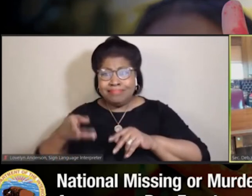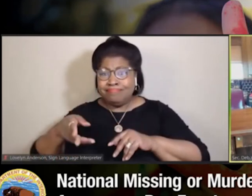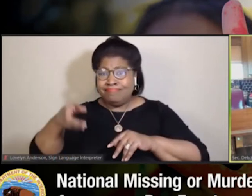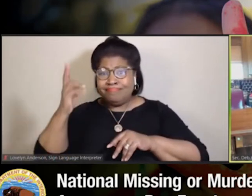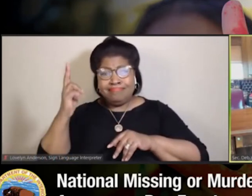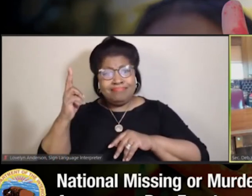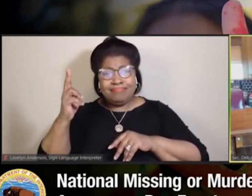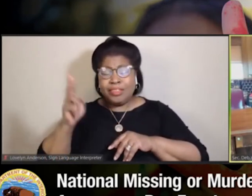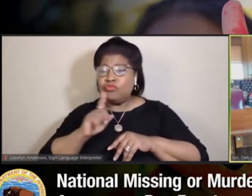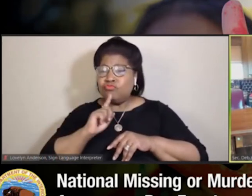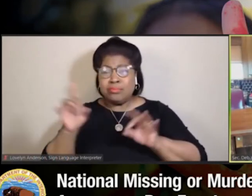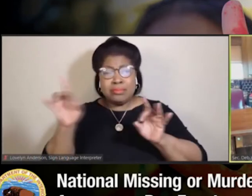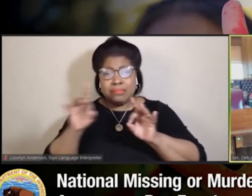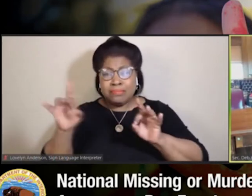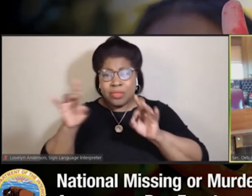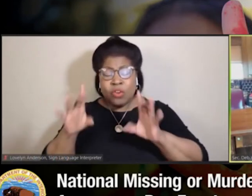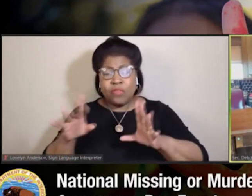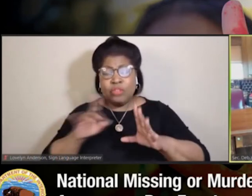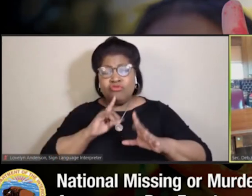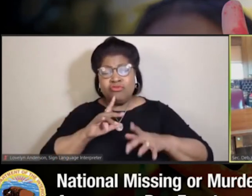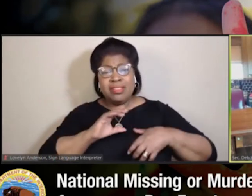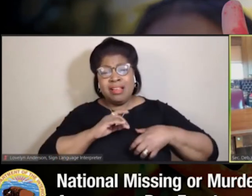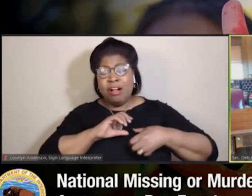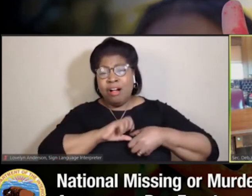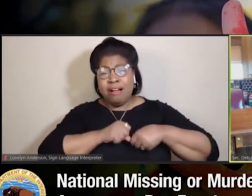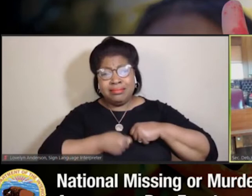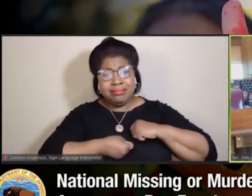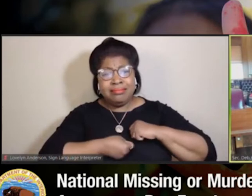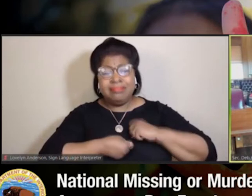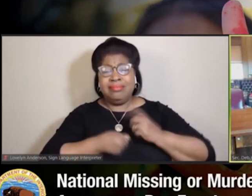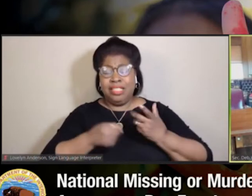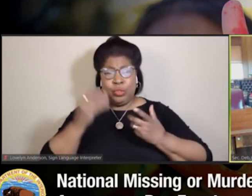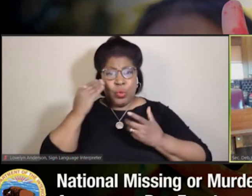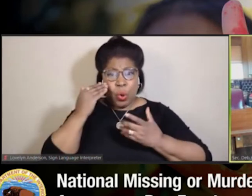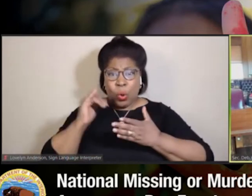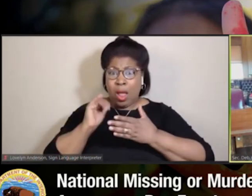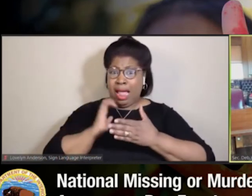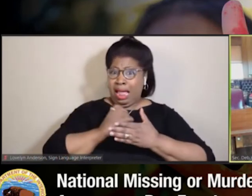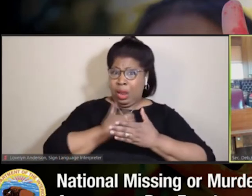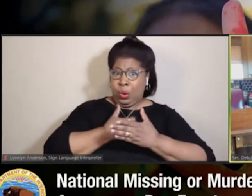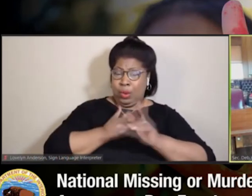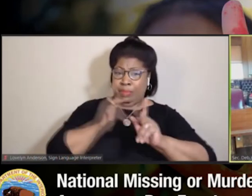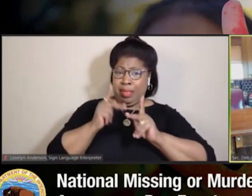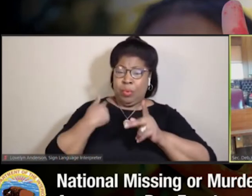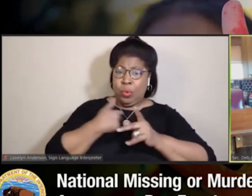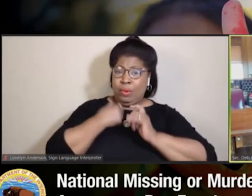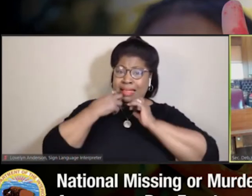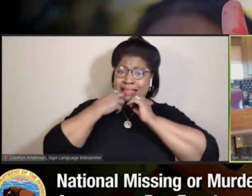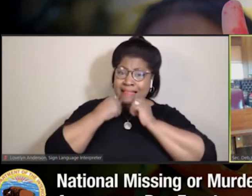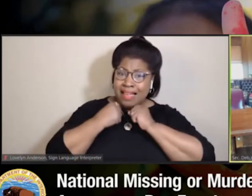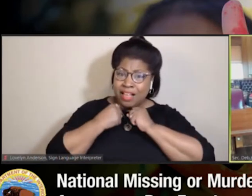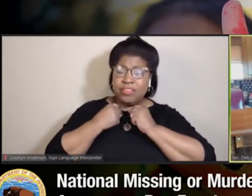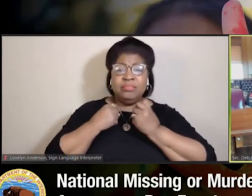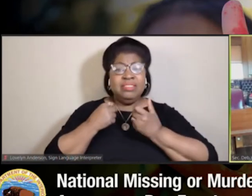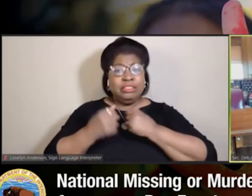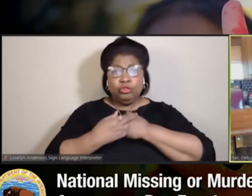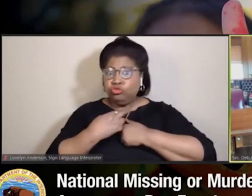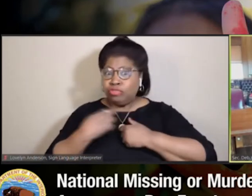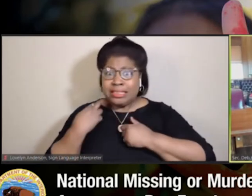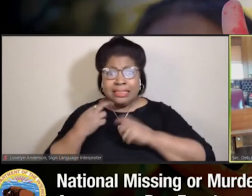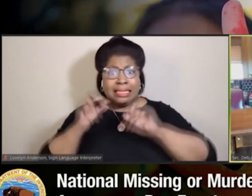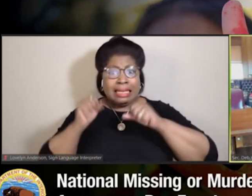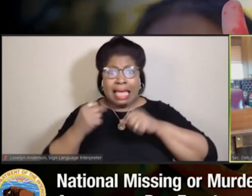It's heartbreaking to know that our loved ones are at an increased risk of disappearing without warning,